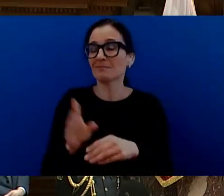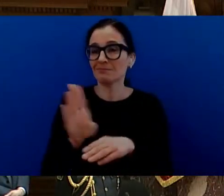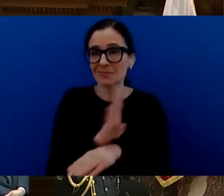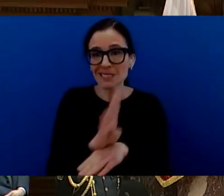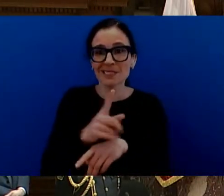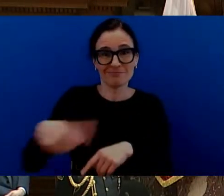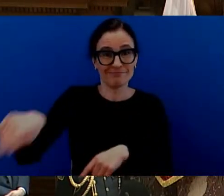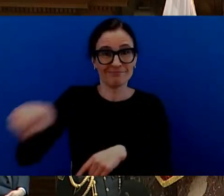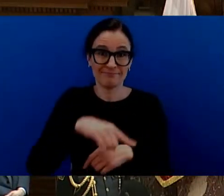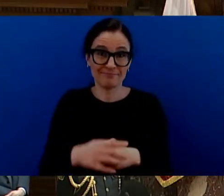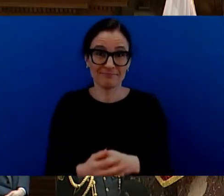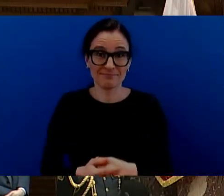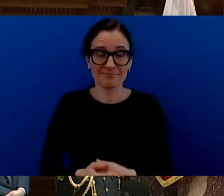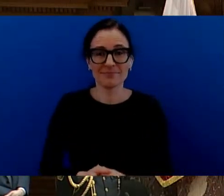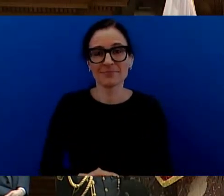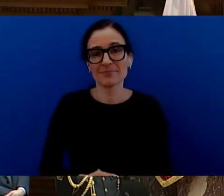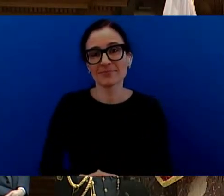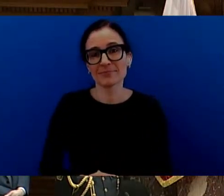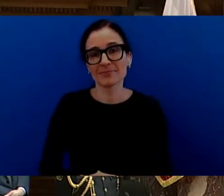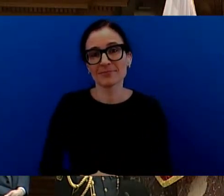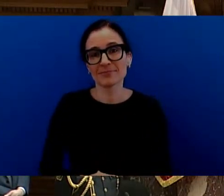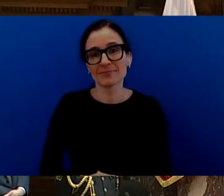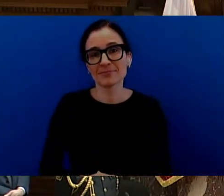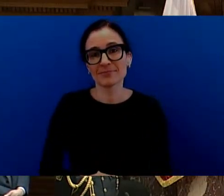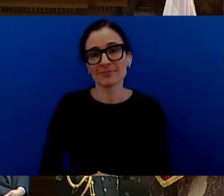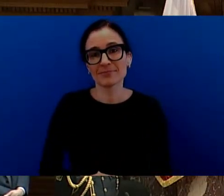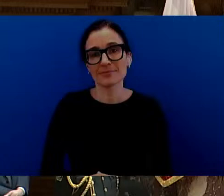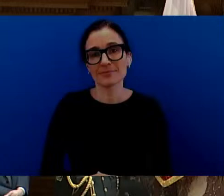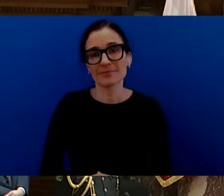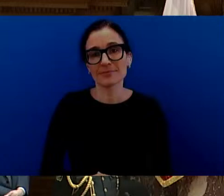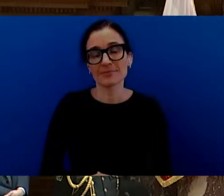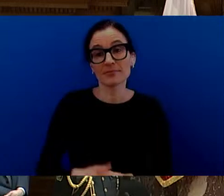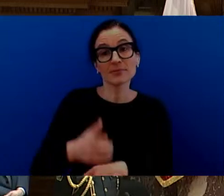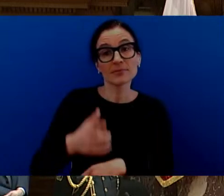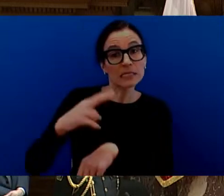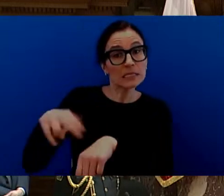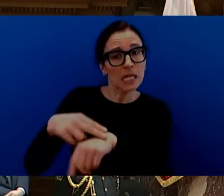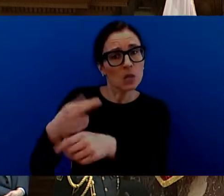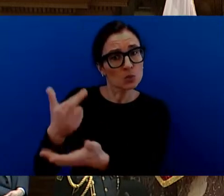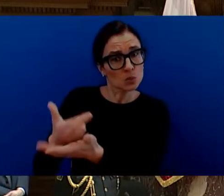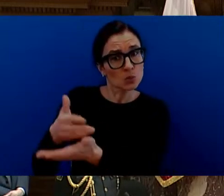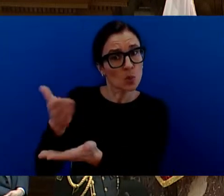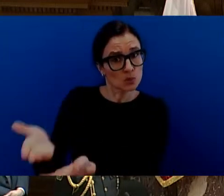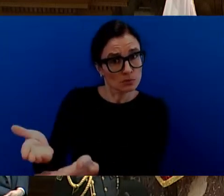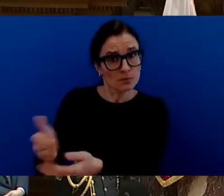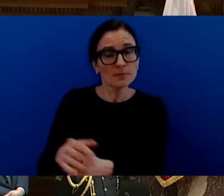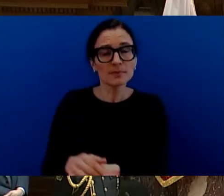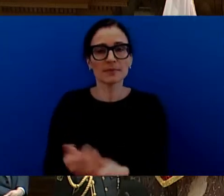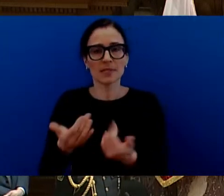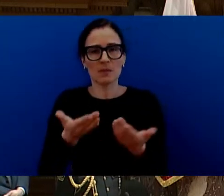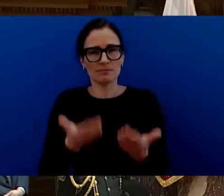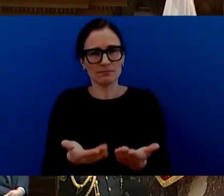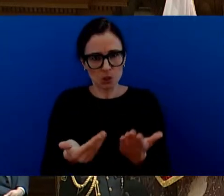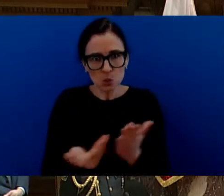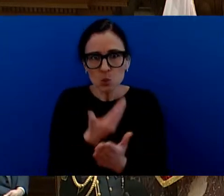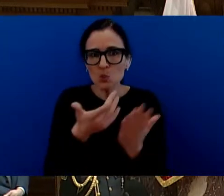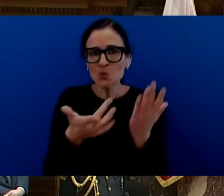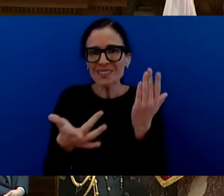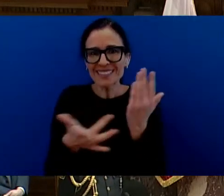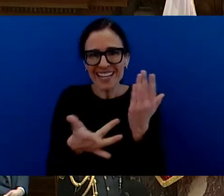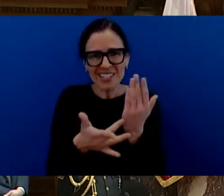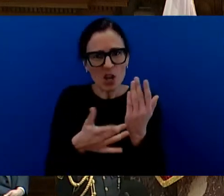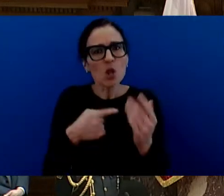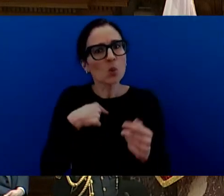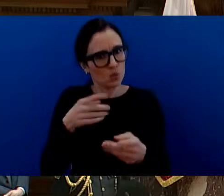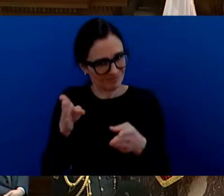Beyond natural resources and our strength in new technologies, our province is home to one of the busiest film and